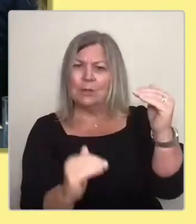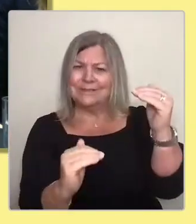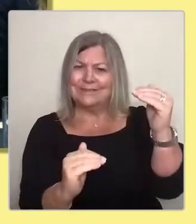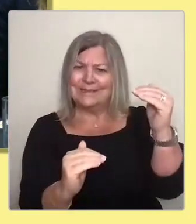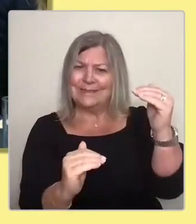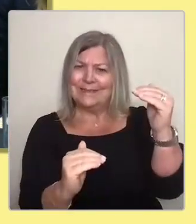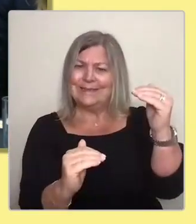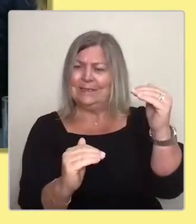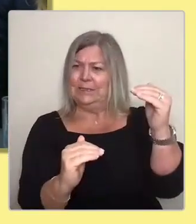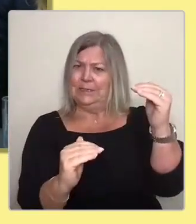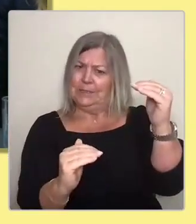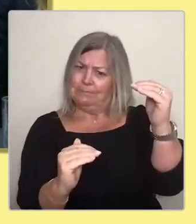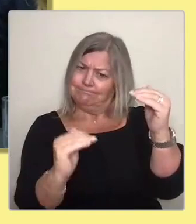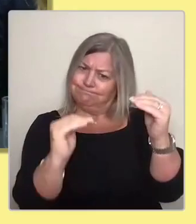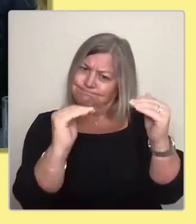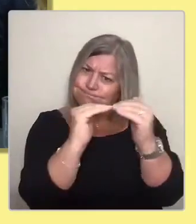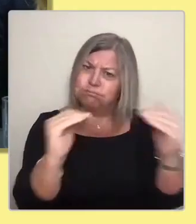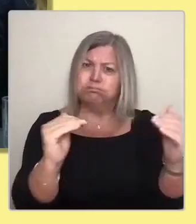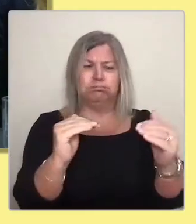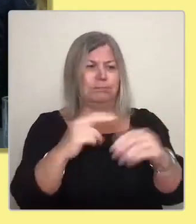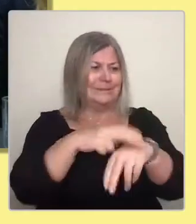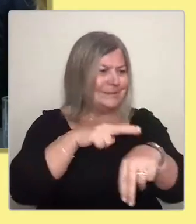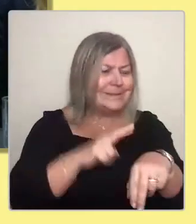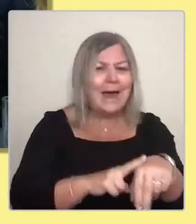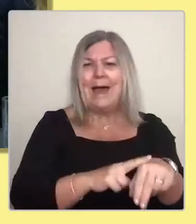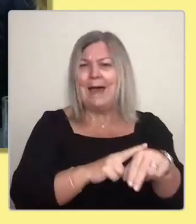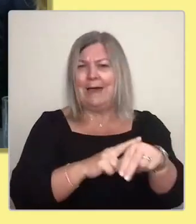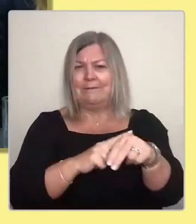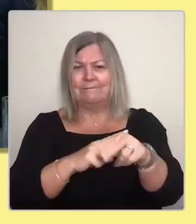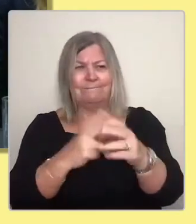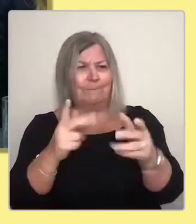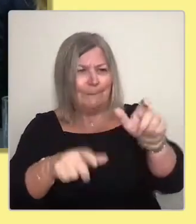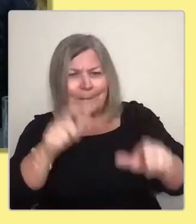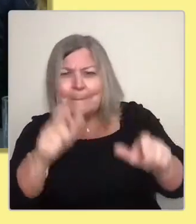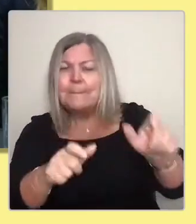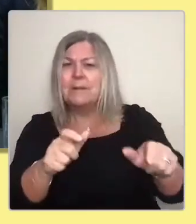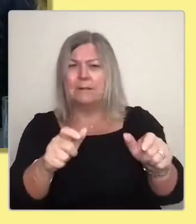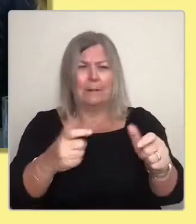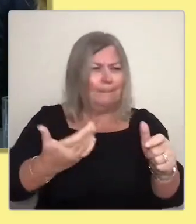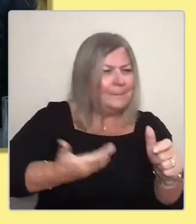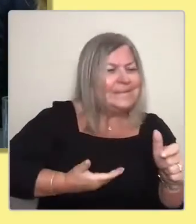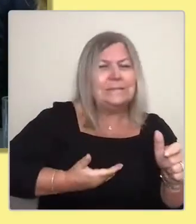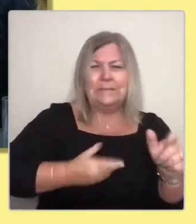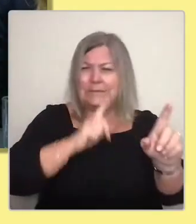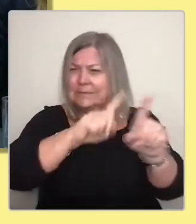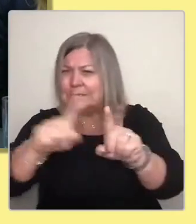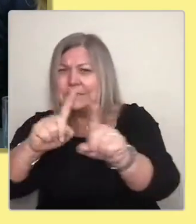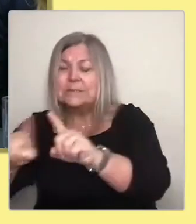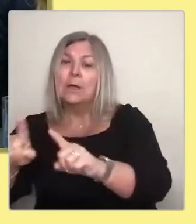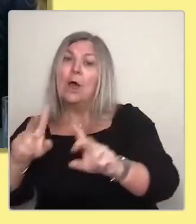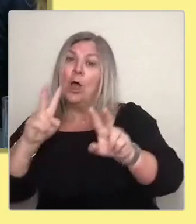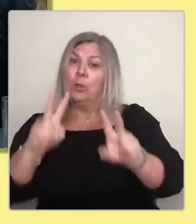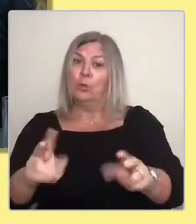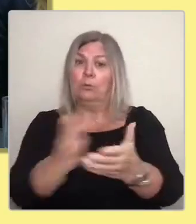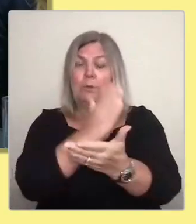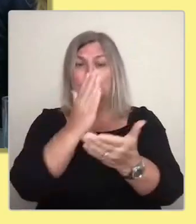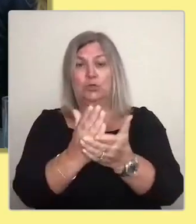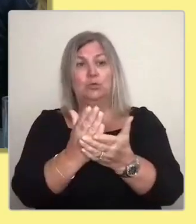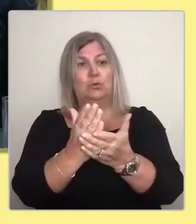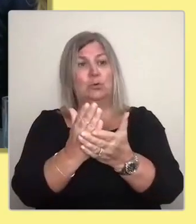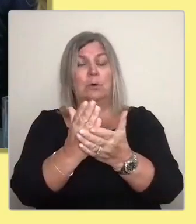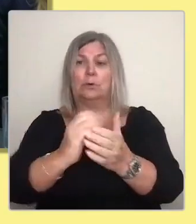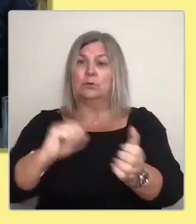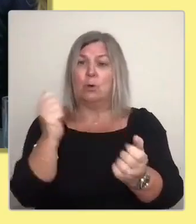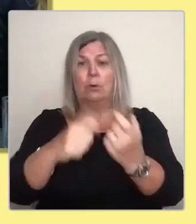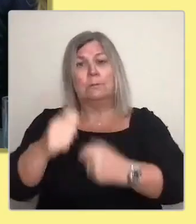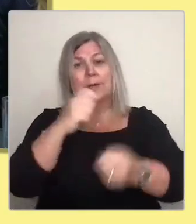our large businesses, our workers, our talent, and ensure that Scotland is a fairer, wealthier country. And I think that does